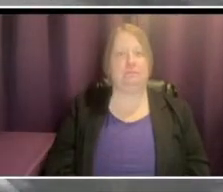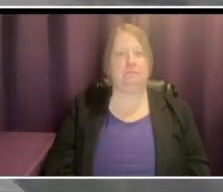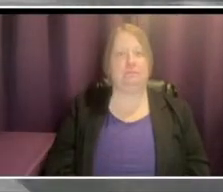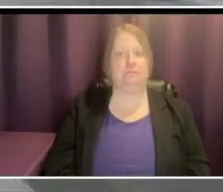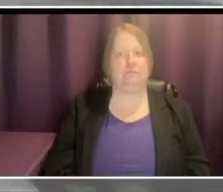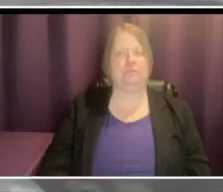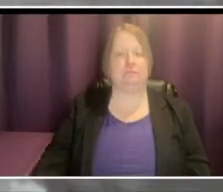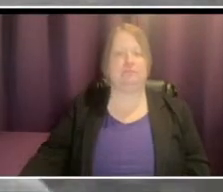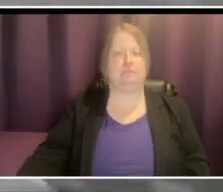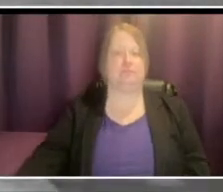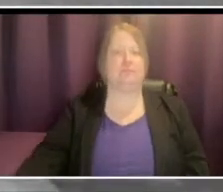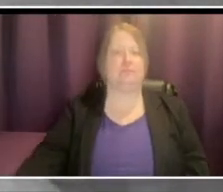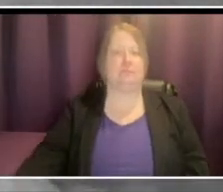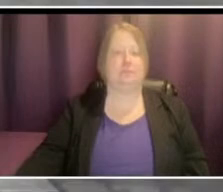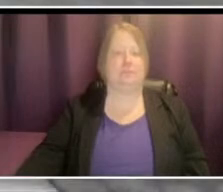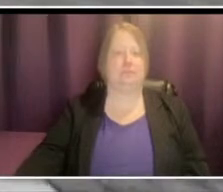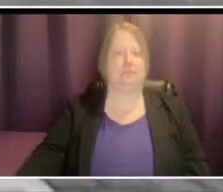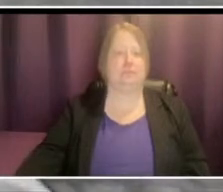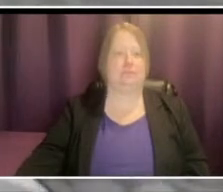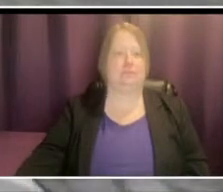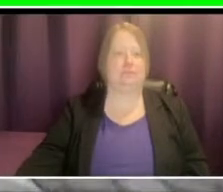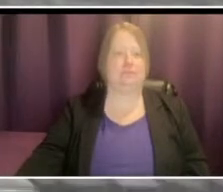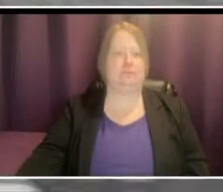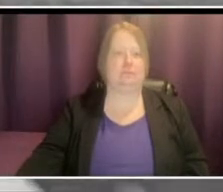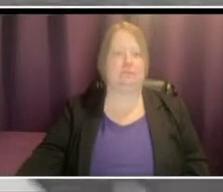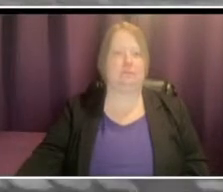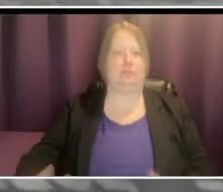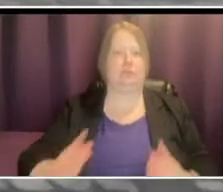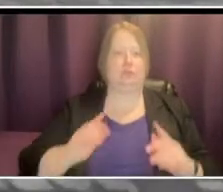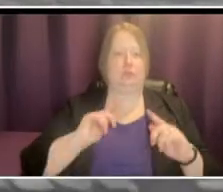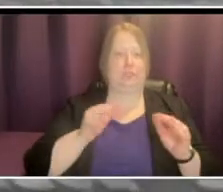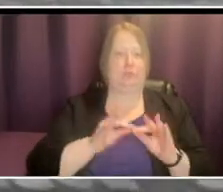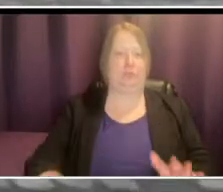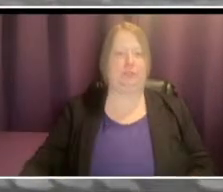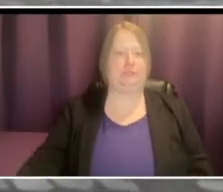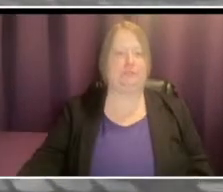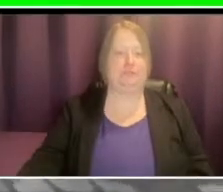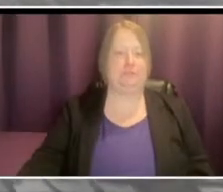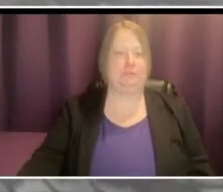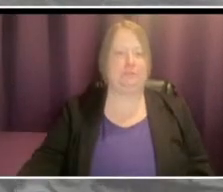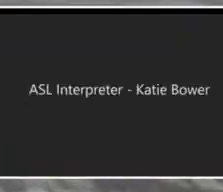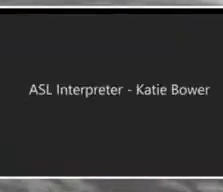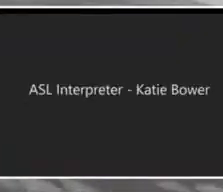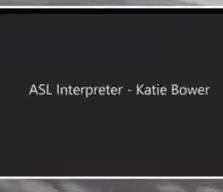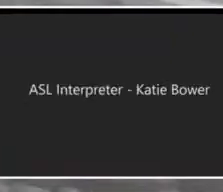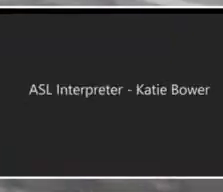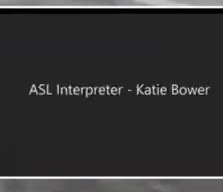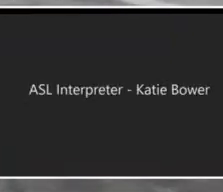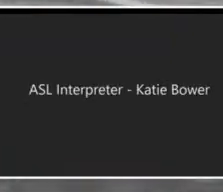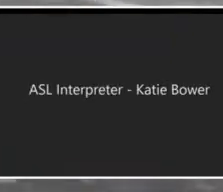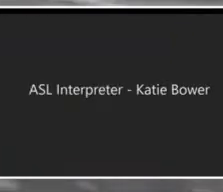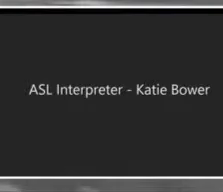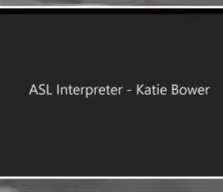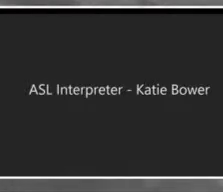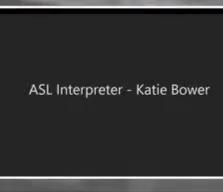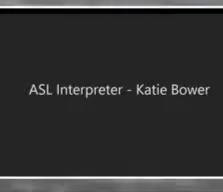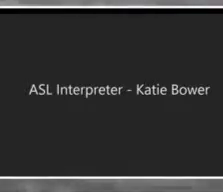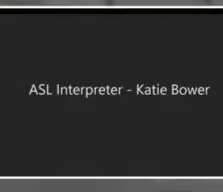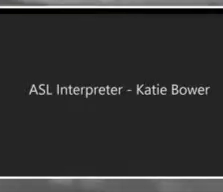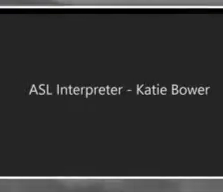Later that day, he posted a disturbing video claiming credit for the attack. This